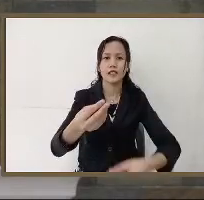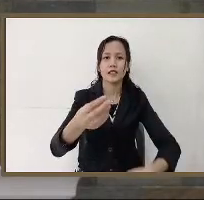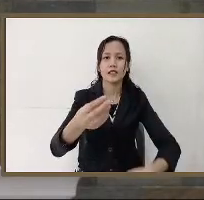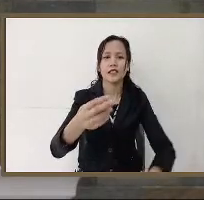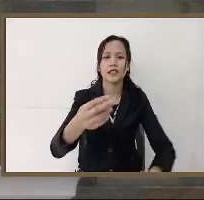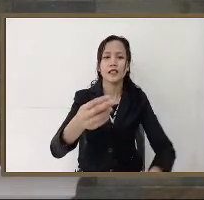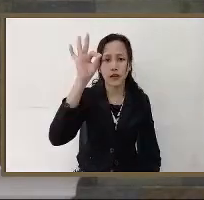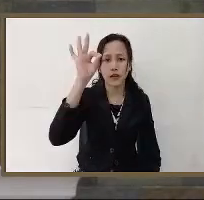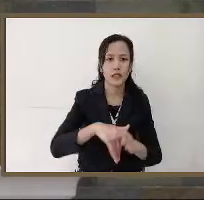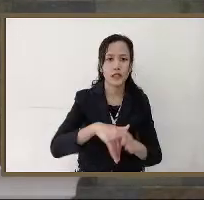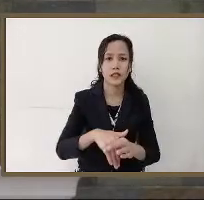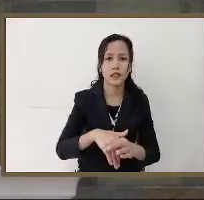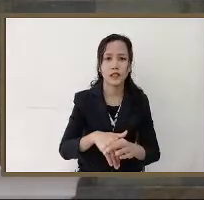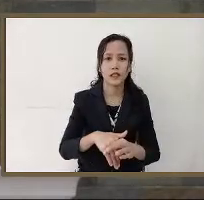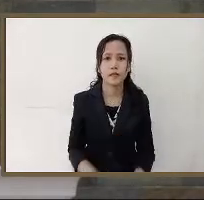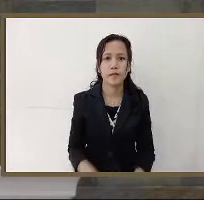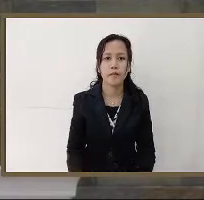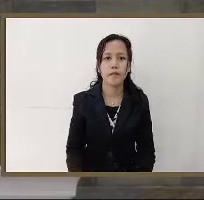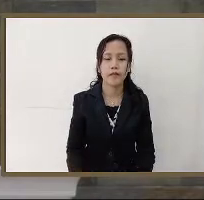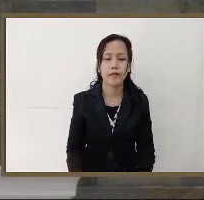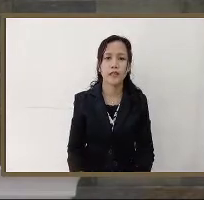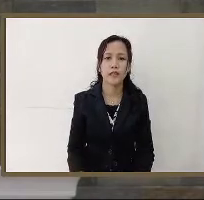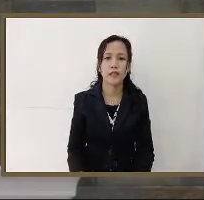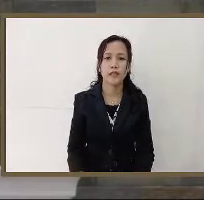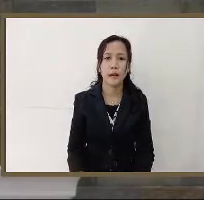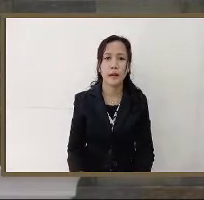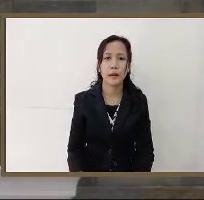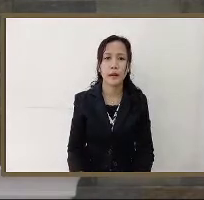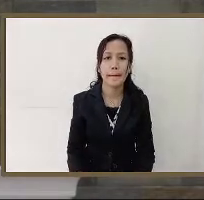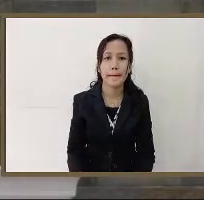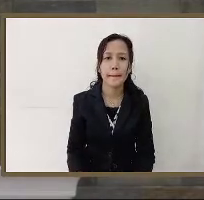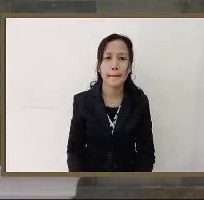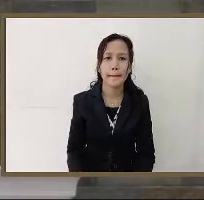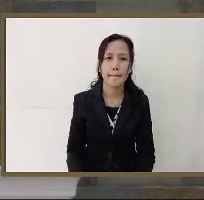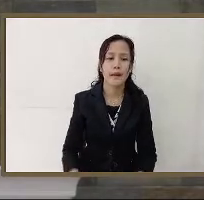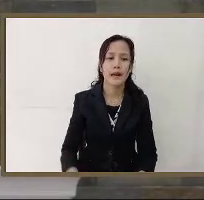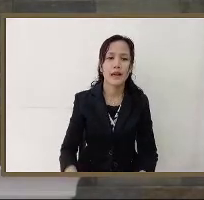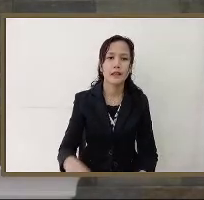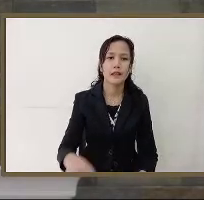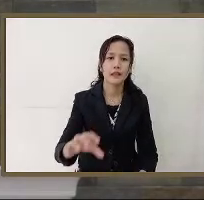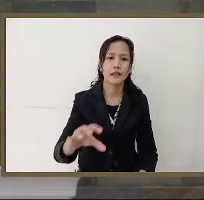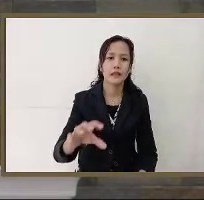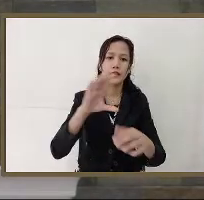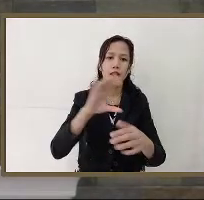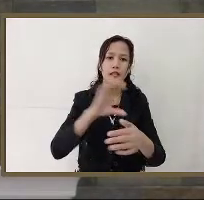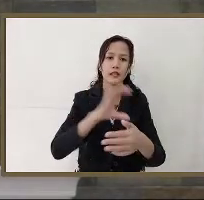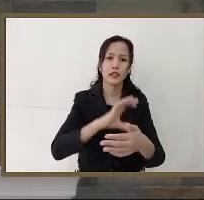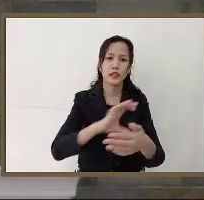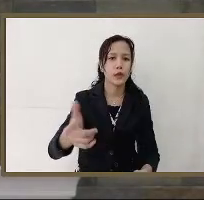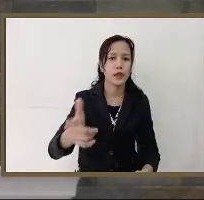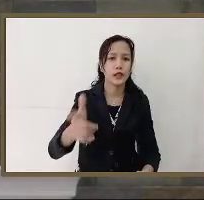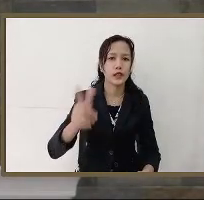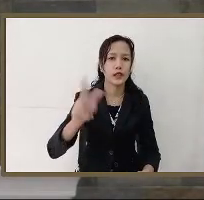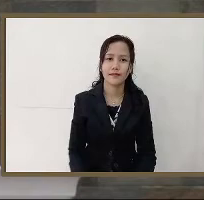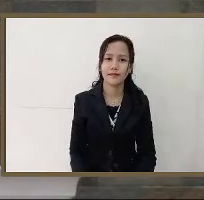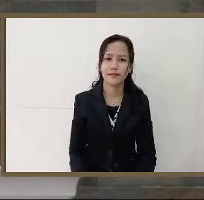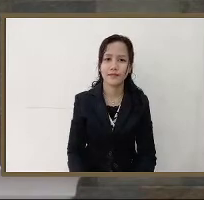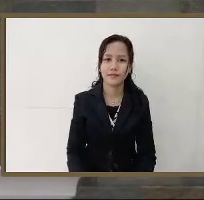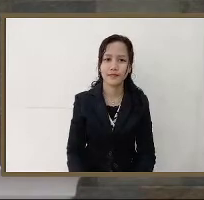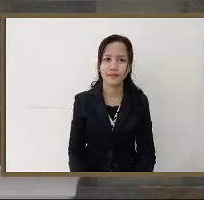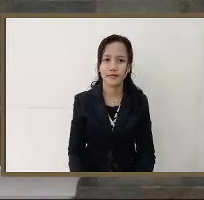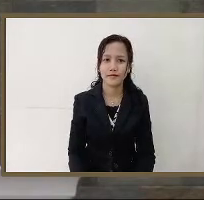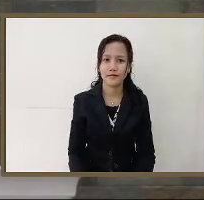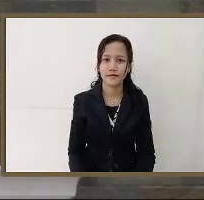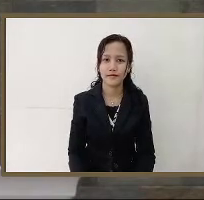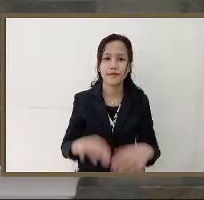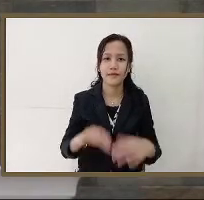in chapter 22 of the book of 2 Samuel. Alright? So now, I'll try to give you